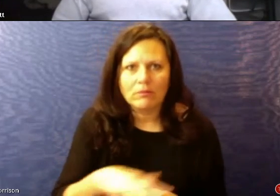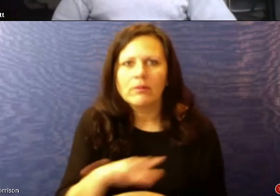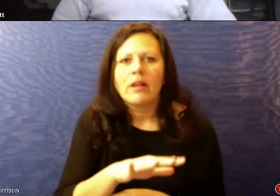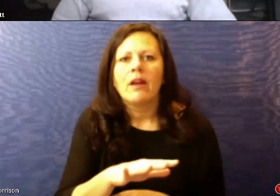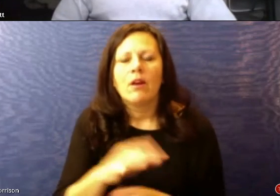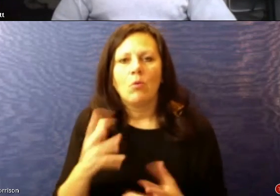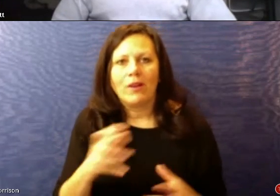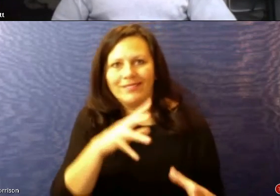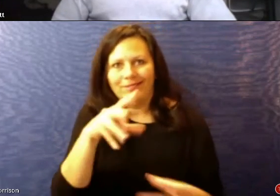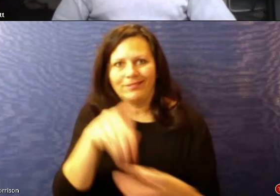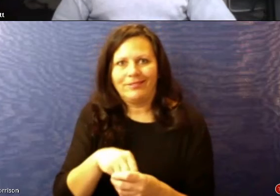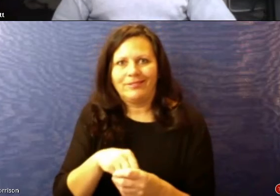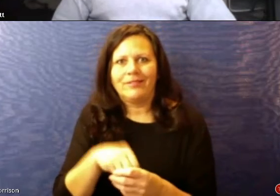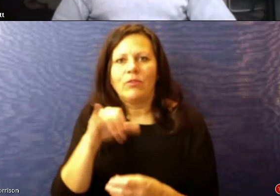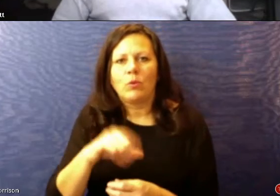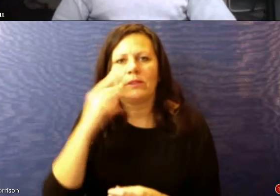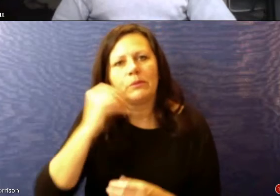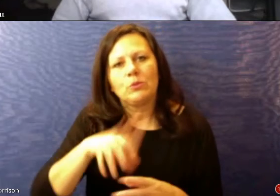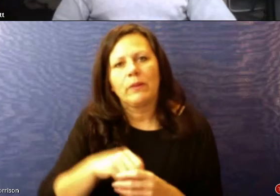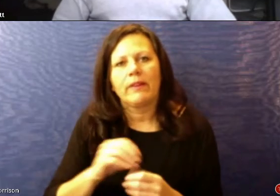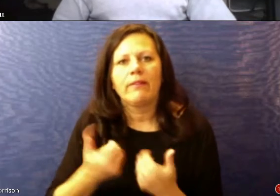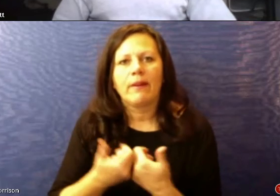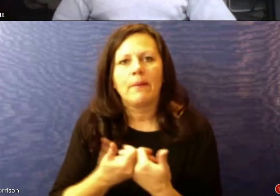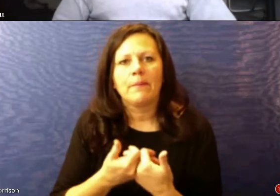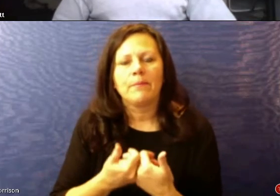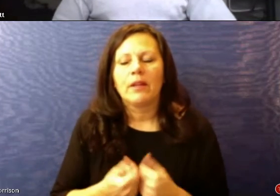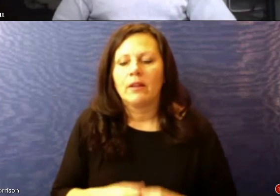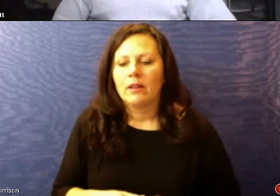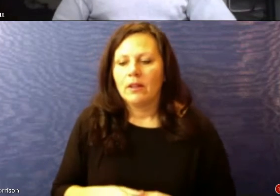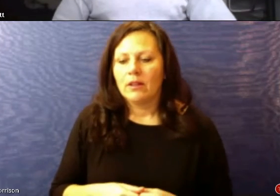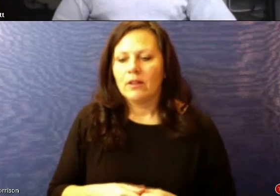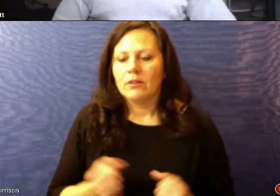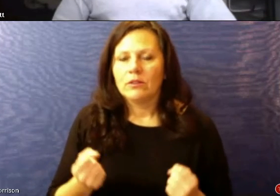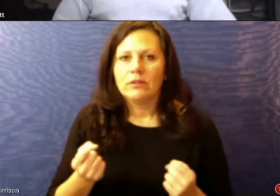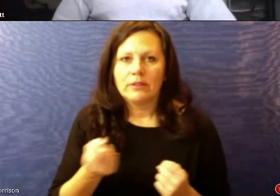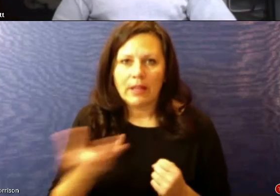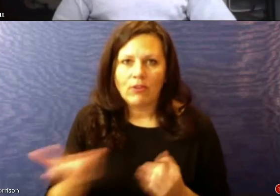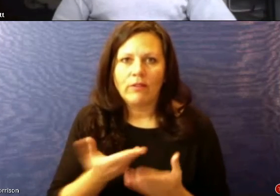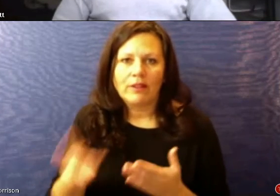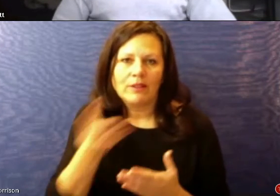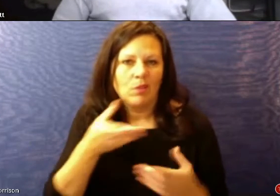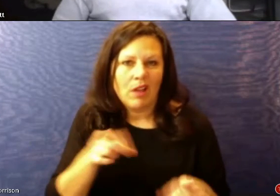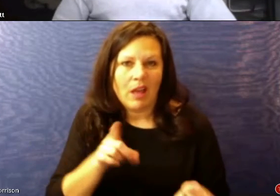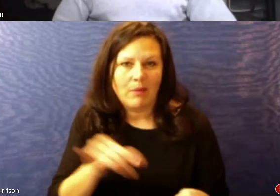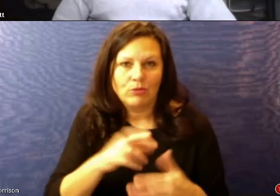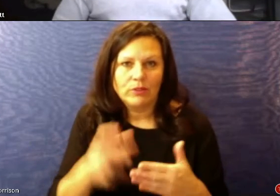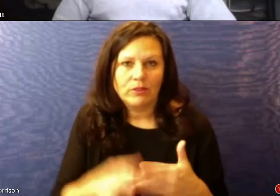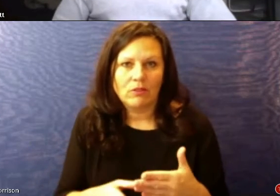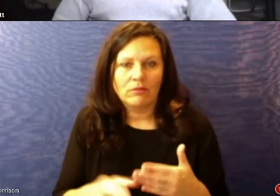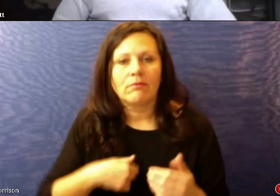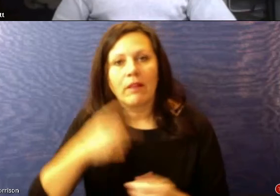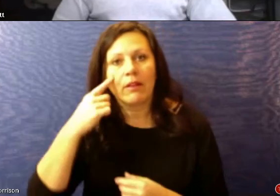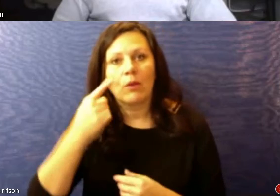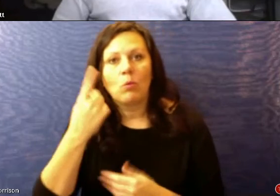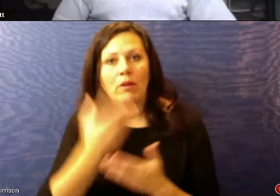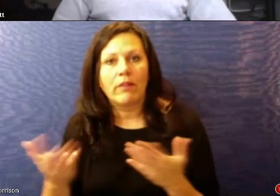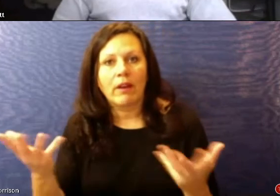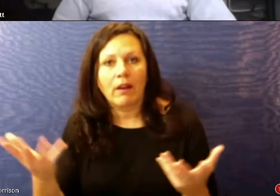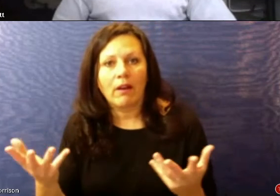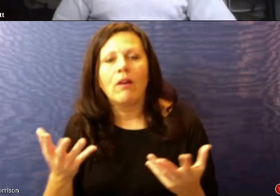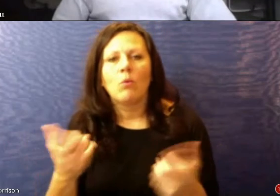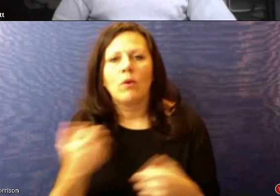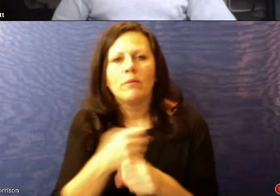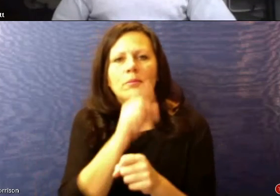So a number of things are gonna come as a result of that. I think one thing will be is making sure